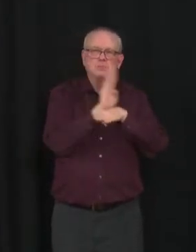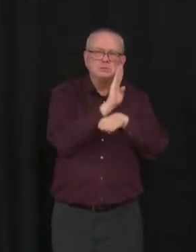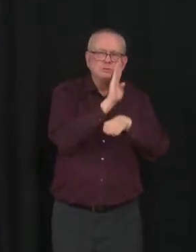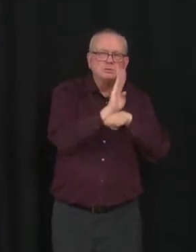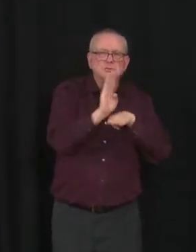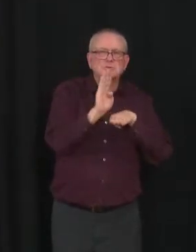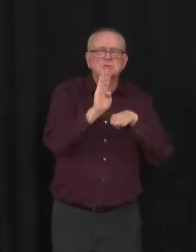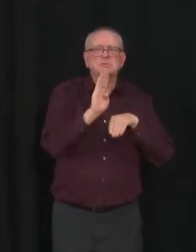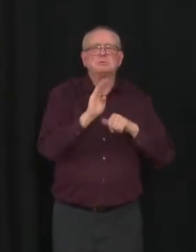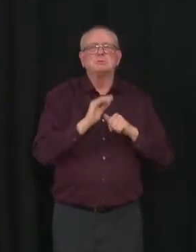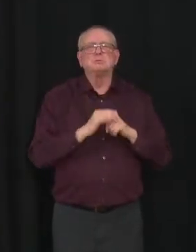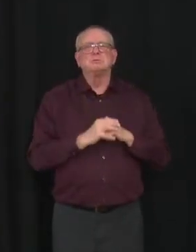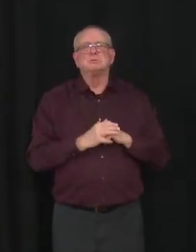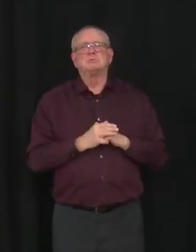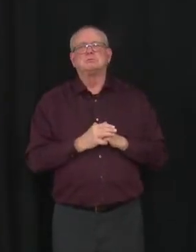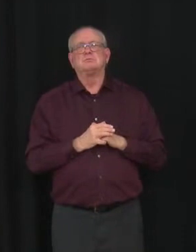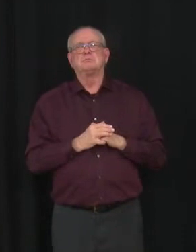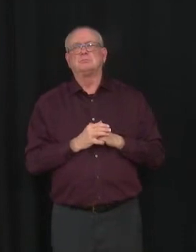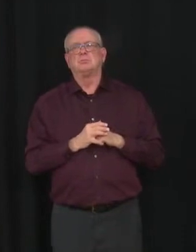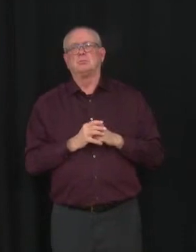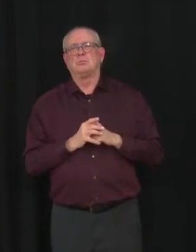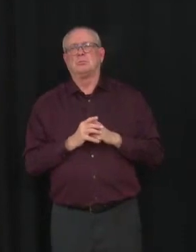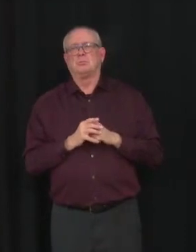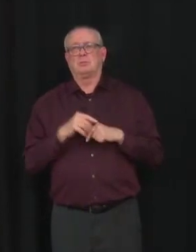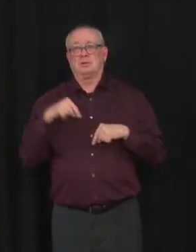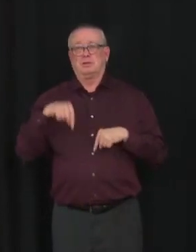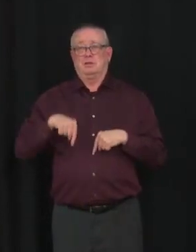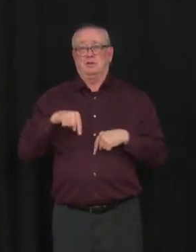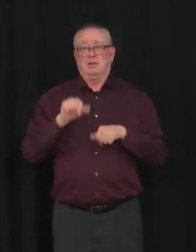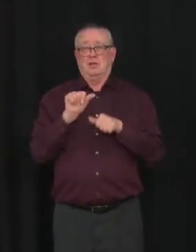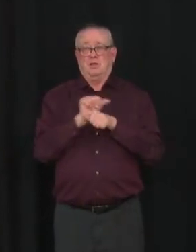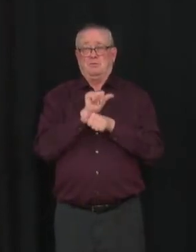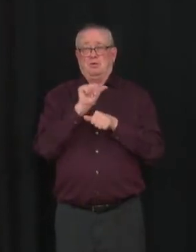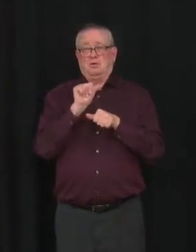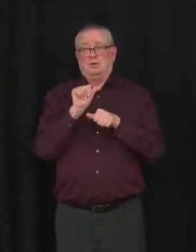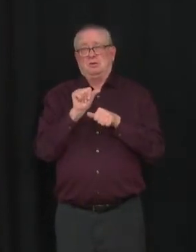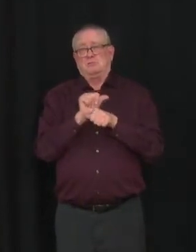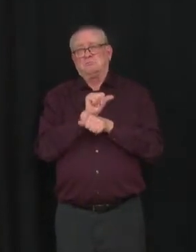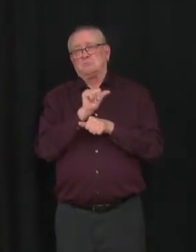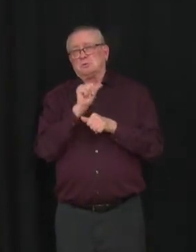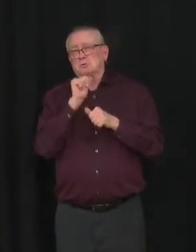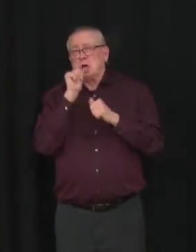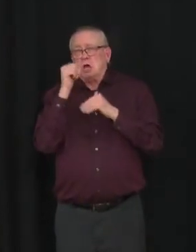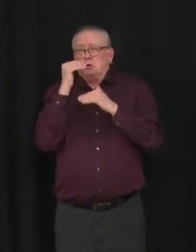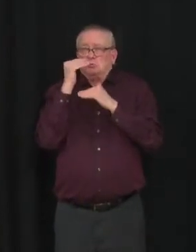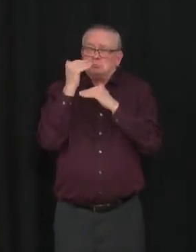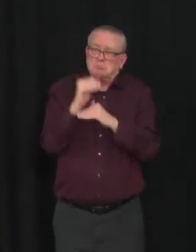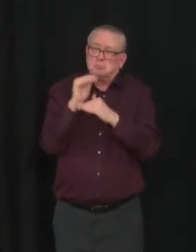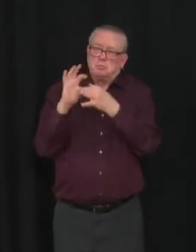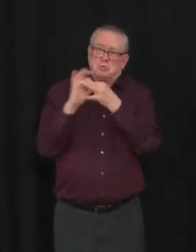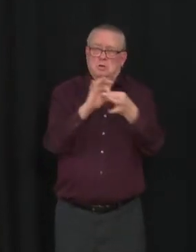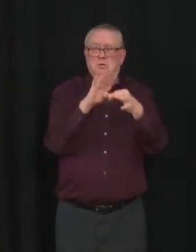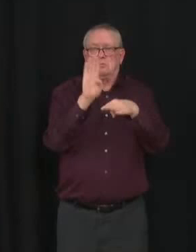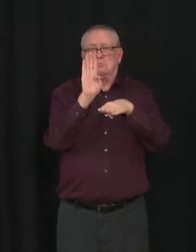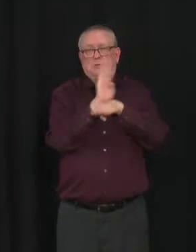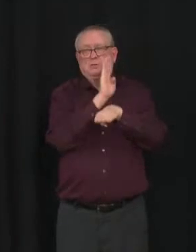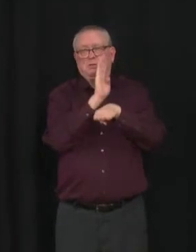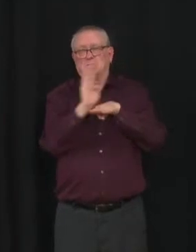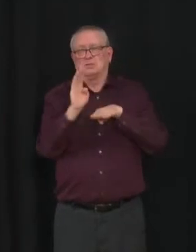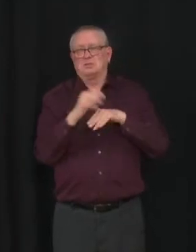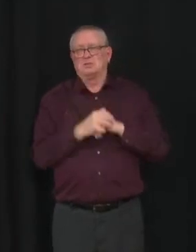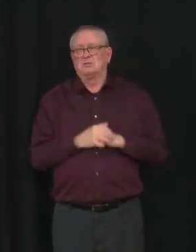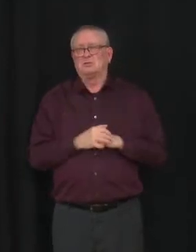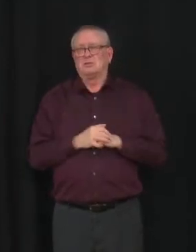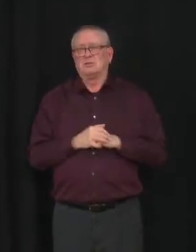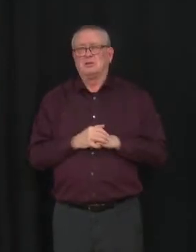obviously we're not really doing that here. Do you think these other provinces are practicing overkill? Each province is going